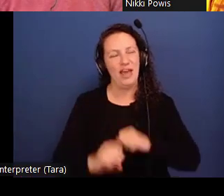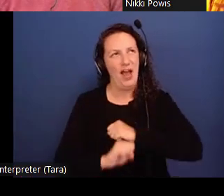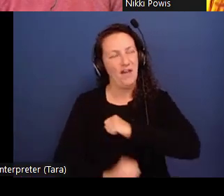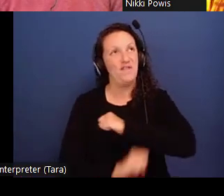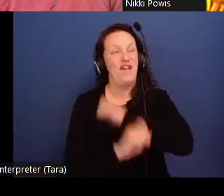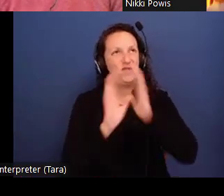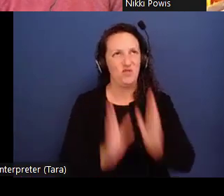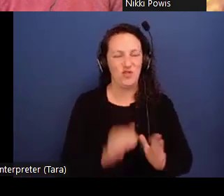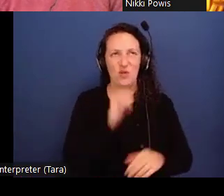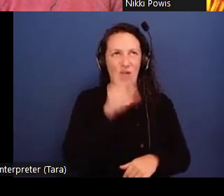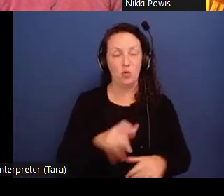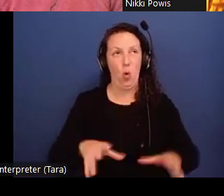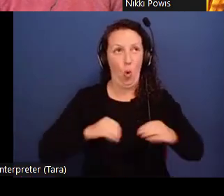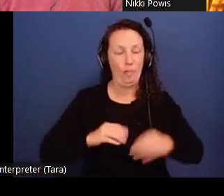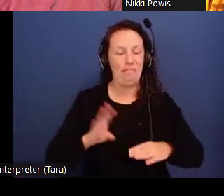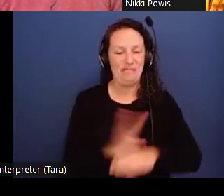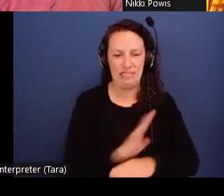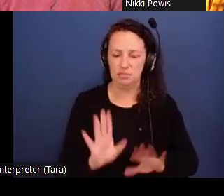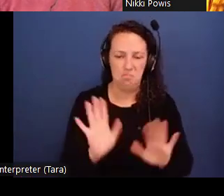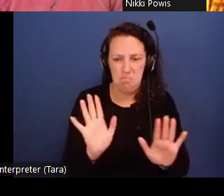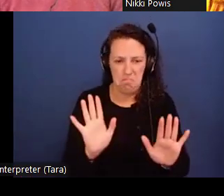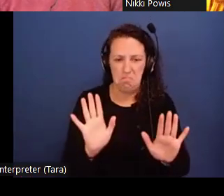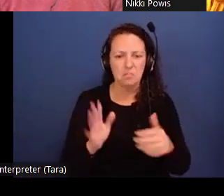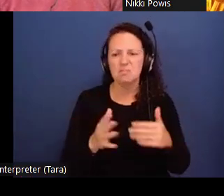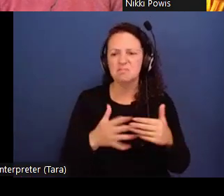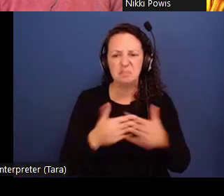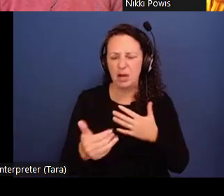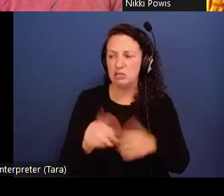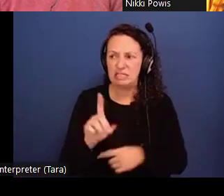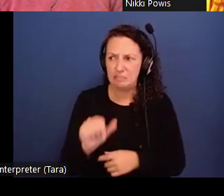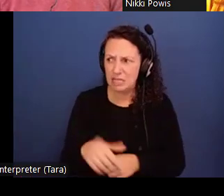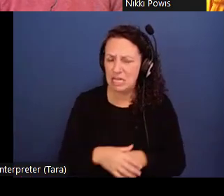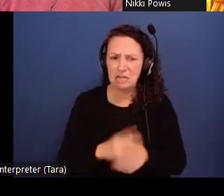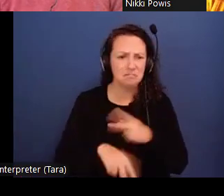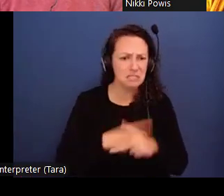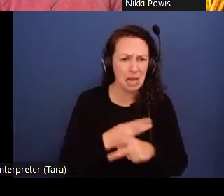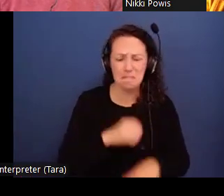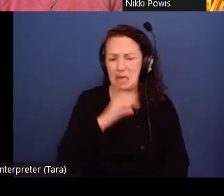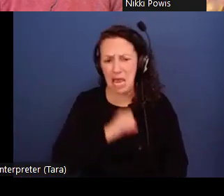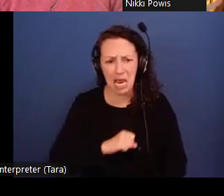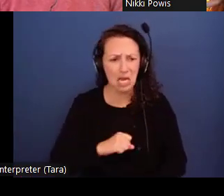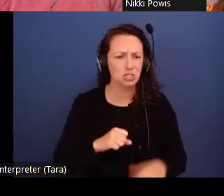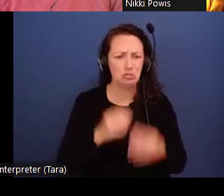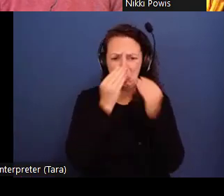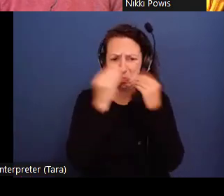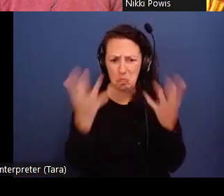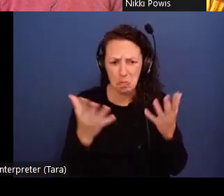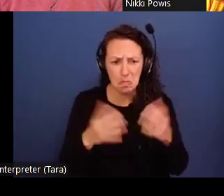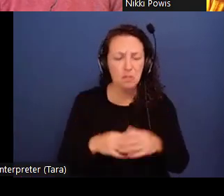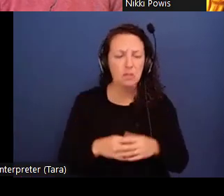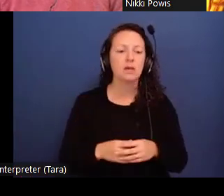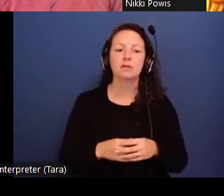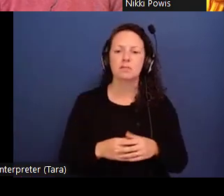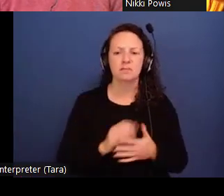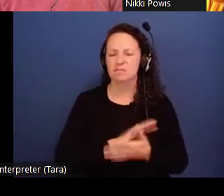have a business. Doesn't matter what kind of disability they have, doesn't matter how old they are. None of